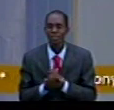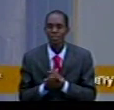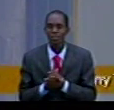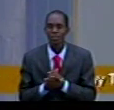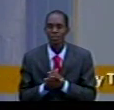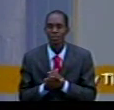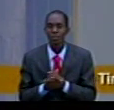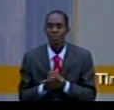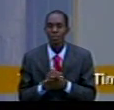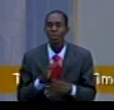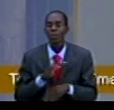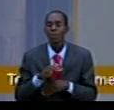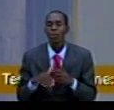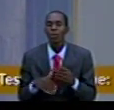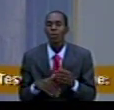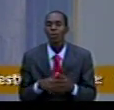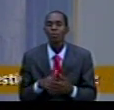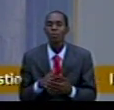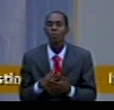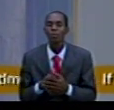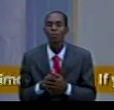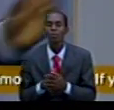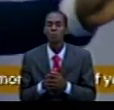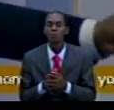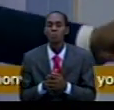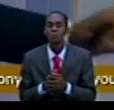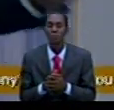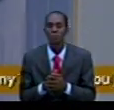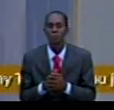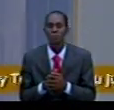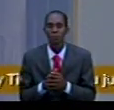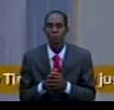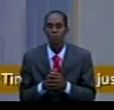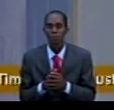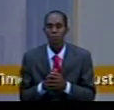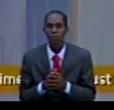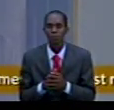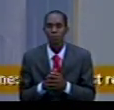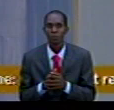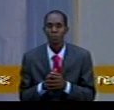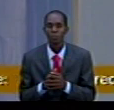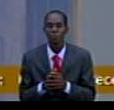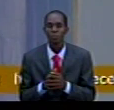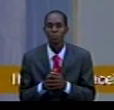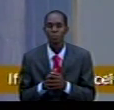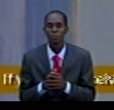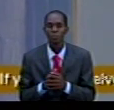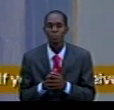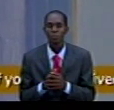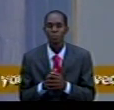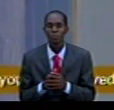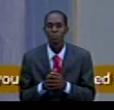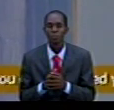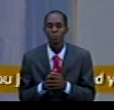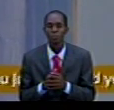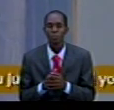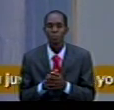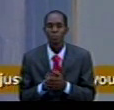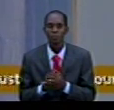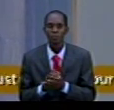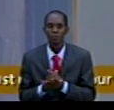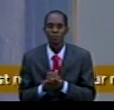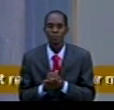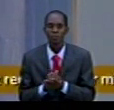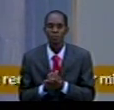Those who are parking those chairs, please stop. Let ushers help us to stop them. Those parking the chairs, stop